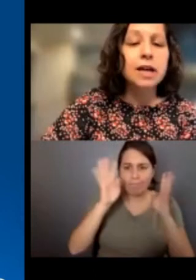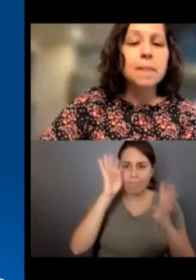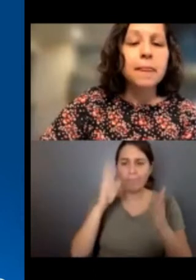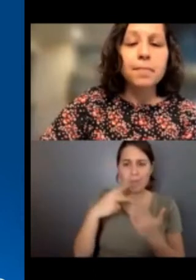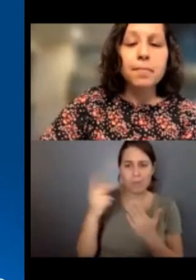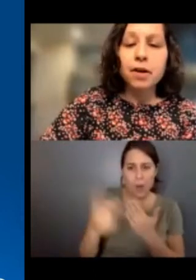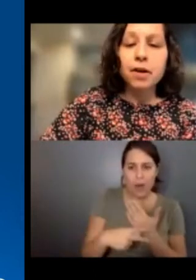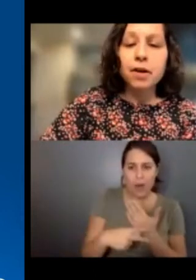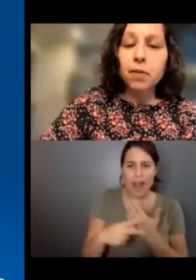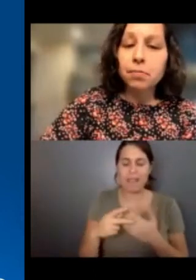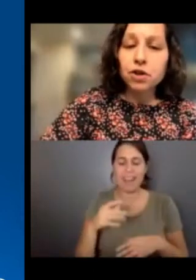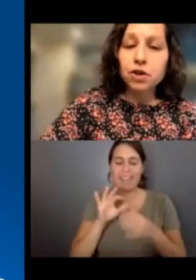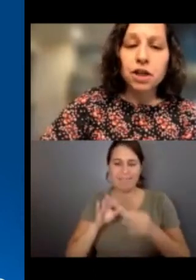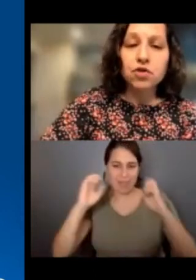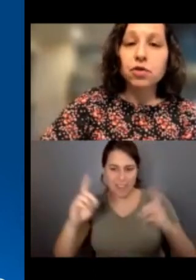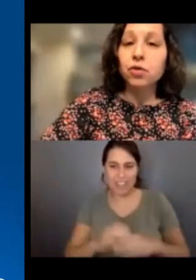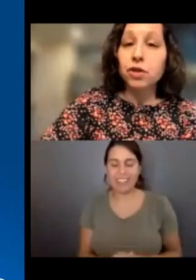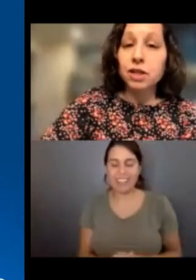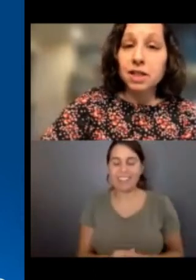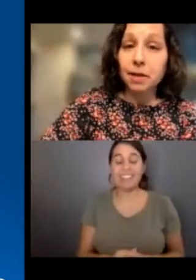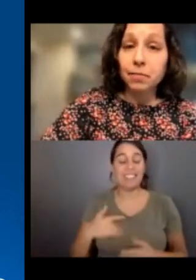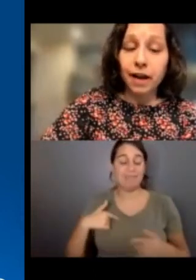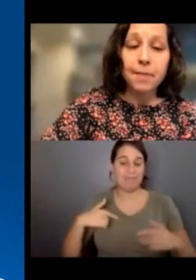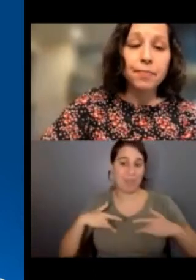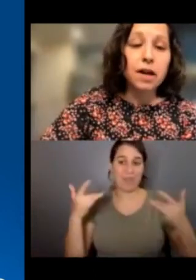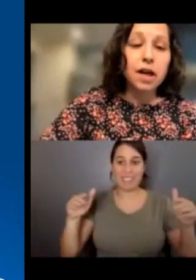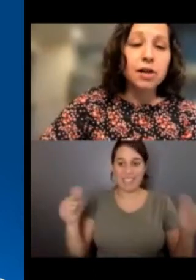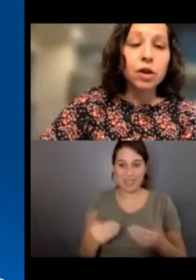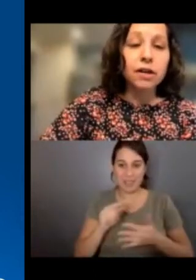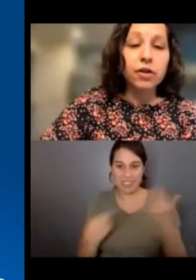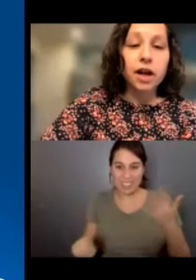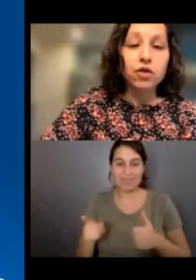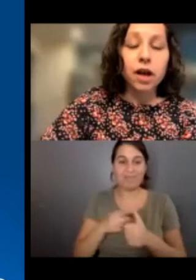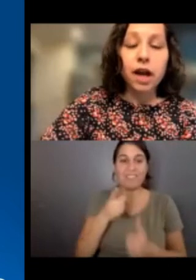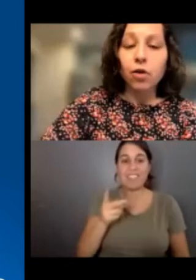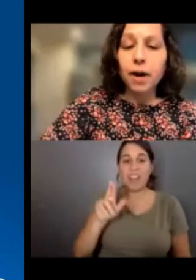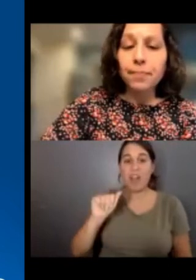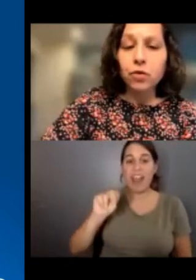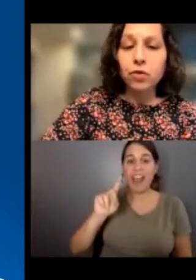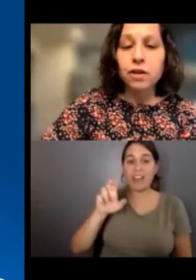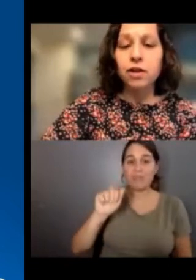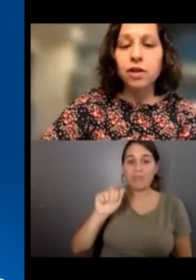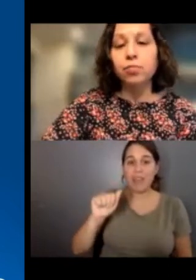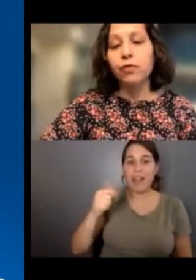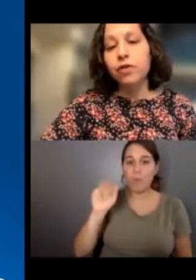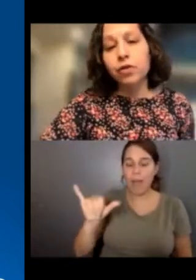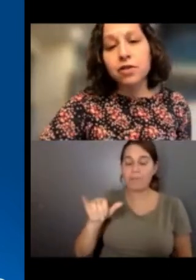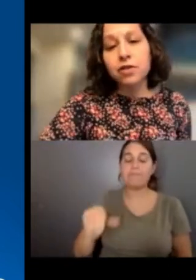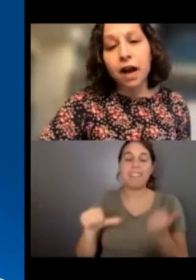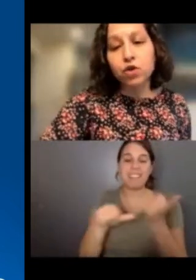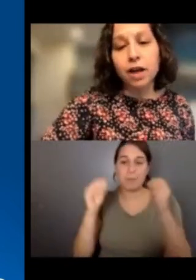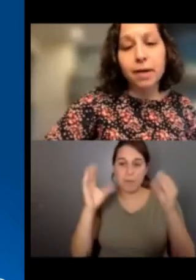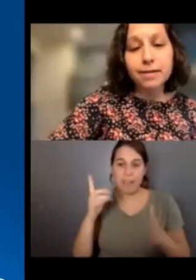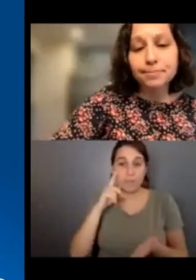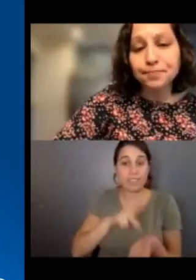us. It's my pleasure to introduce the team today, including Dr. Andrea Garraway, who's an assistant professor in